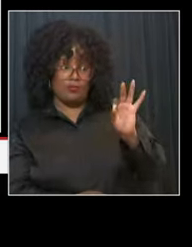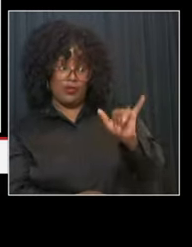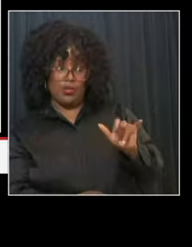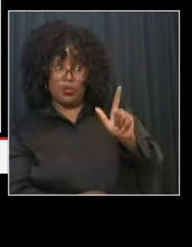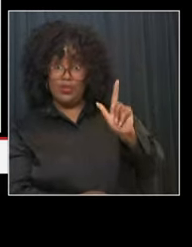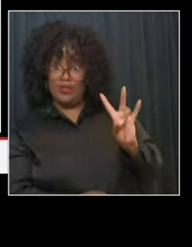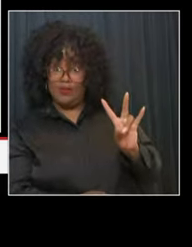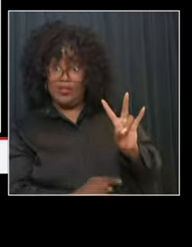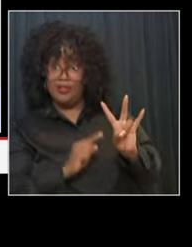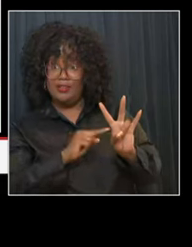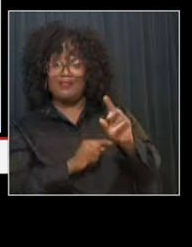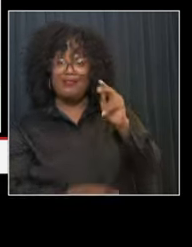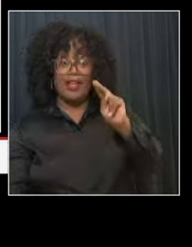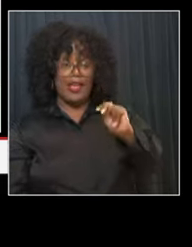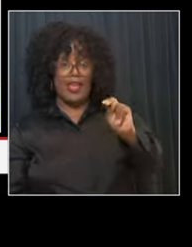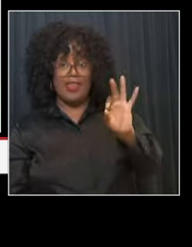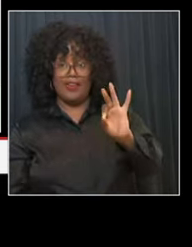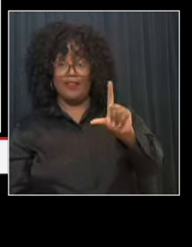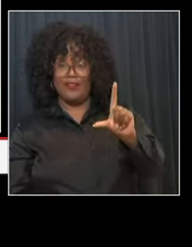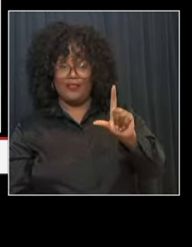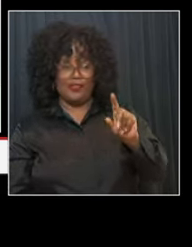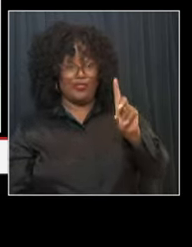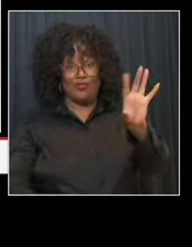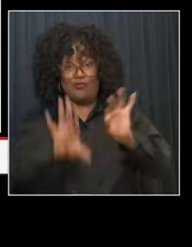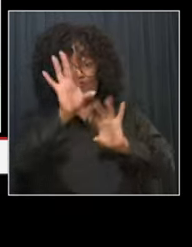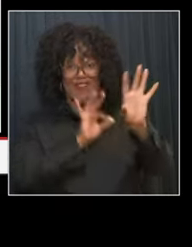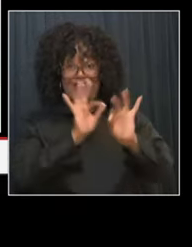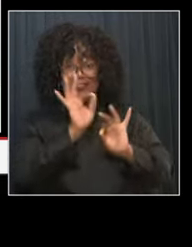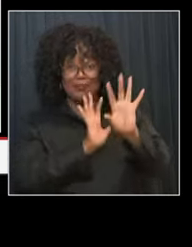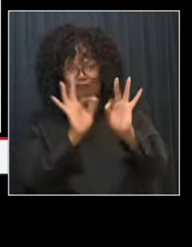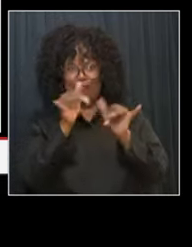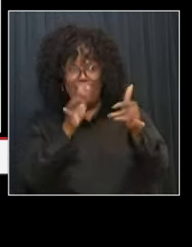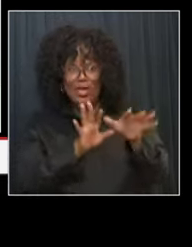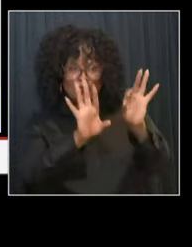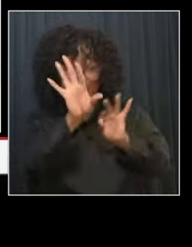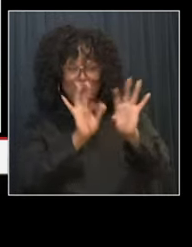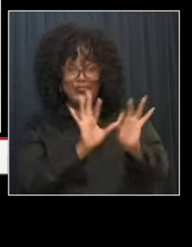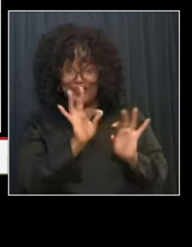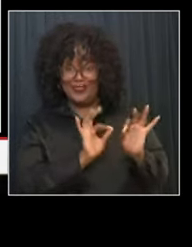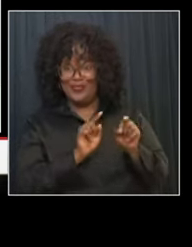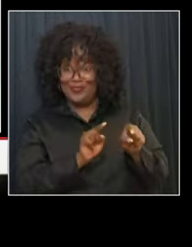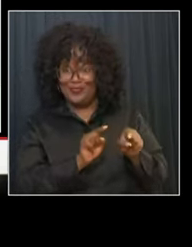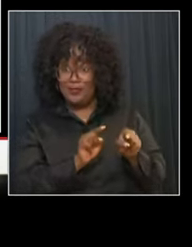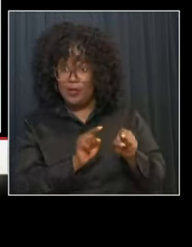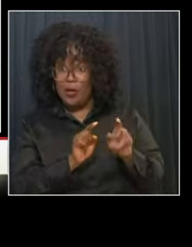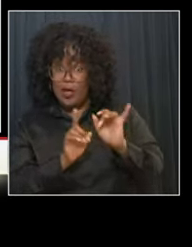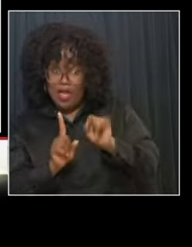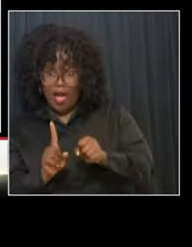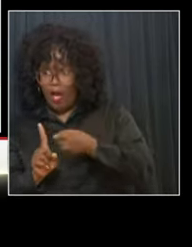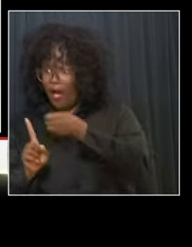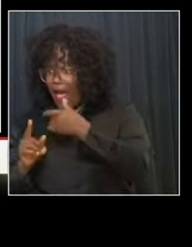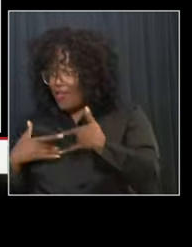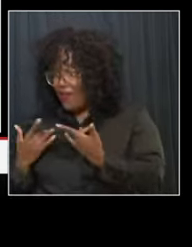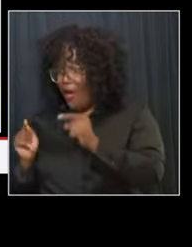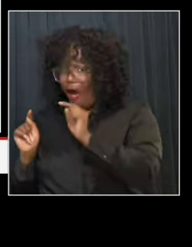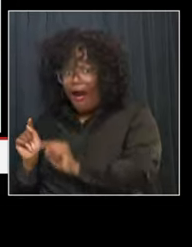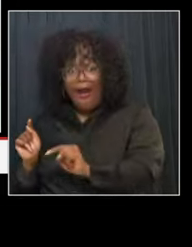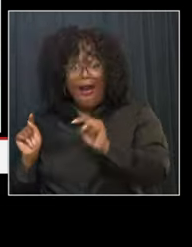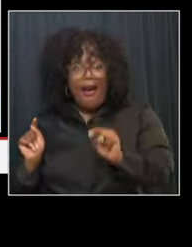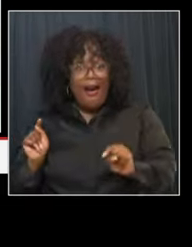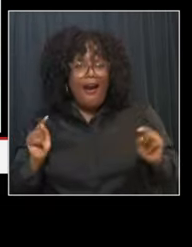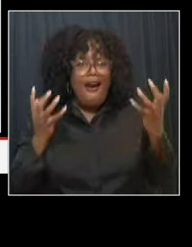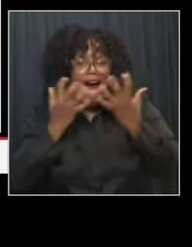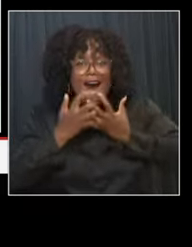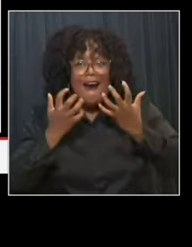things together are incredibly exciting cadence. Our work throughout the city continues, and we will position ourselves for near and